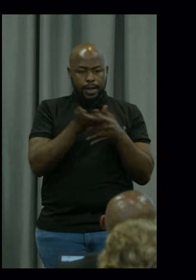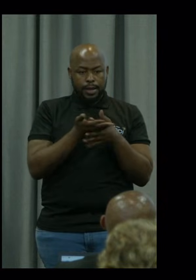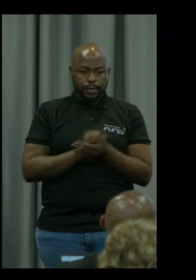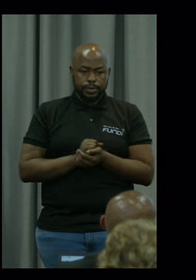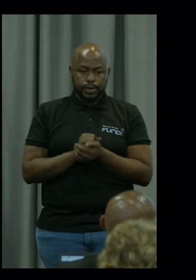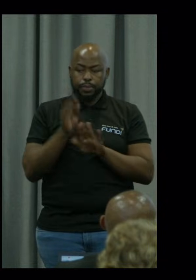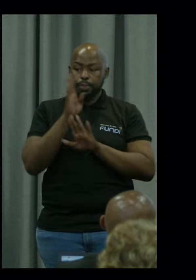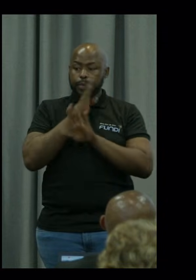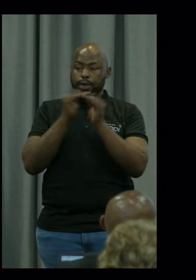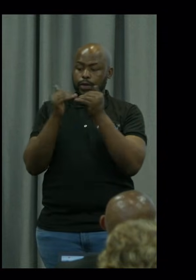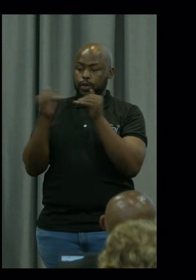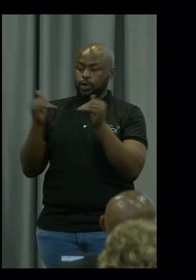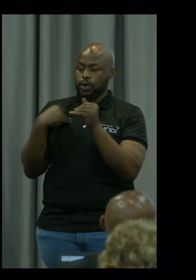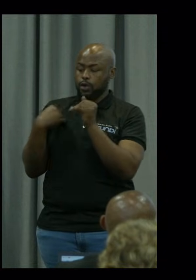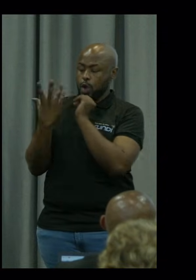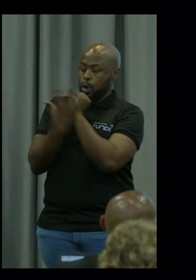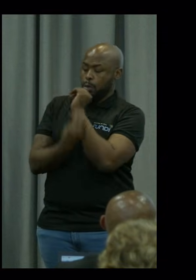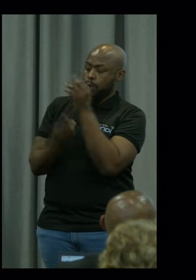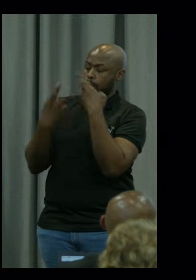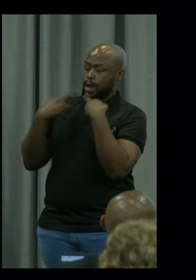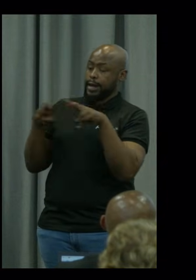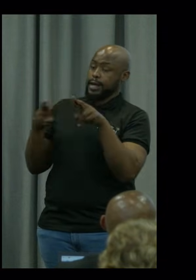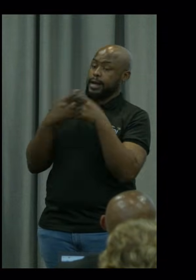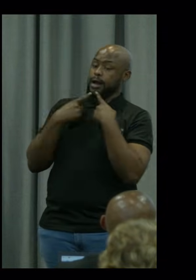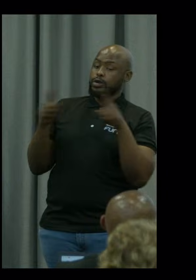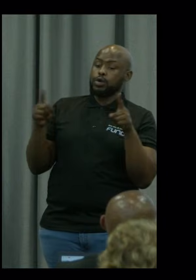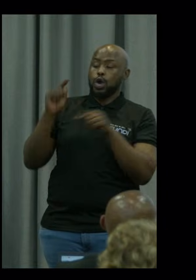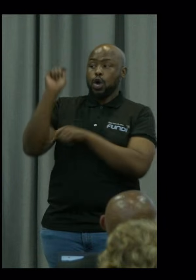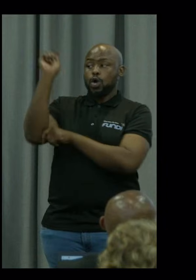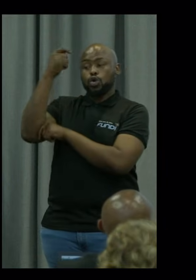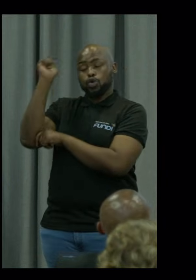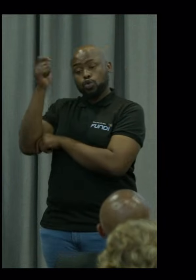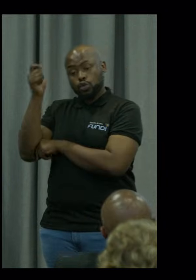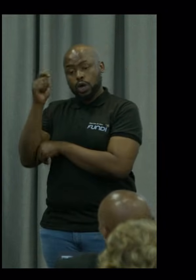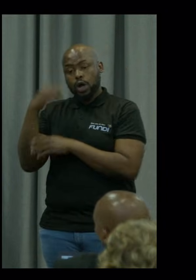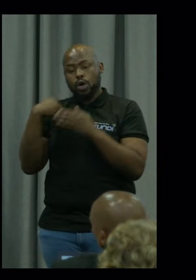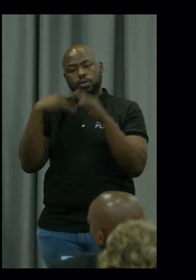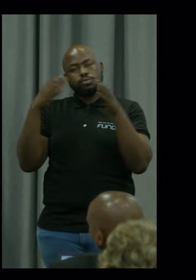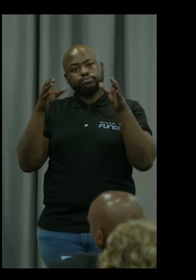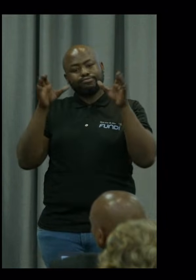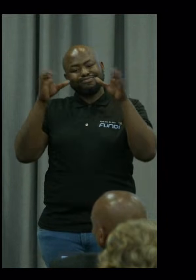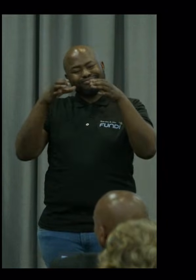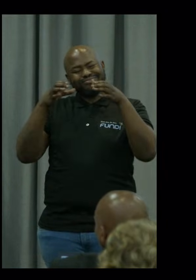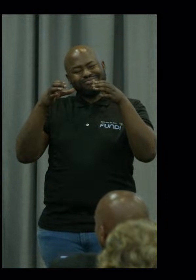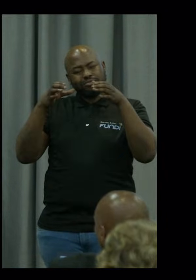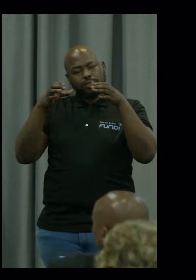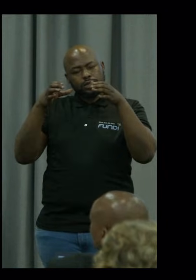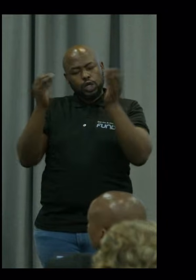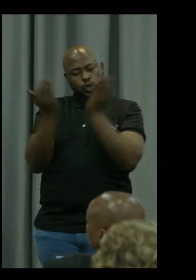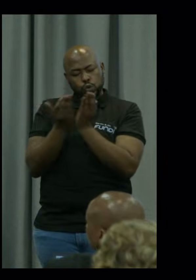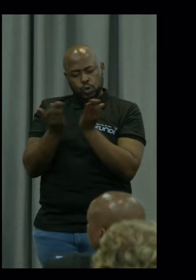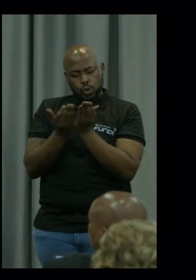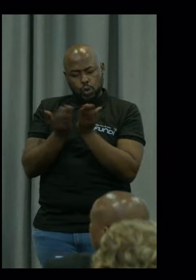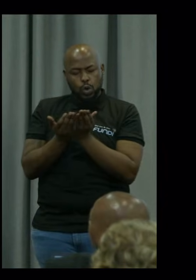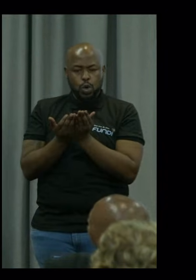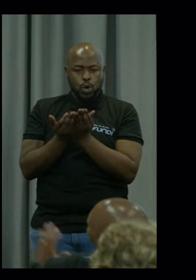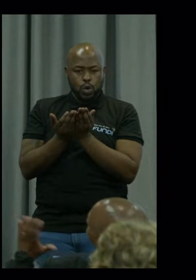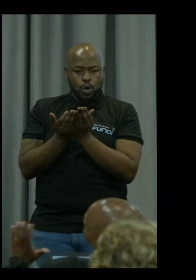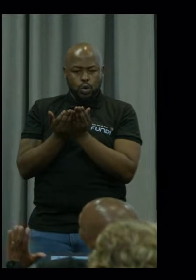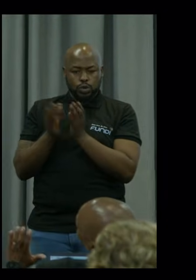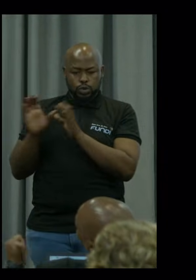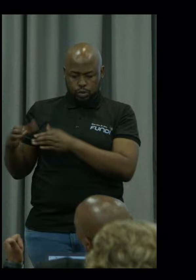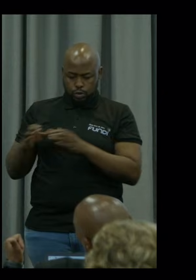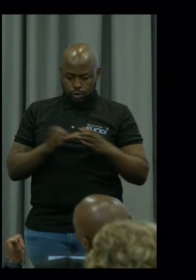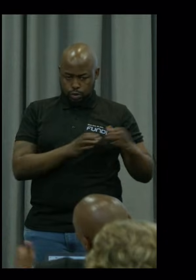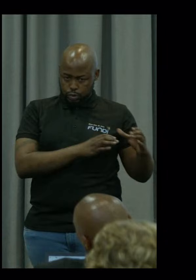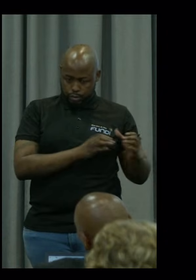Inequality in terms of poverty redress, where rural or quintile 1 to 3 schools are hit the hardest.